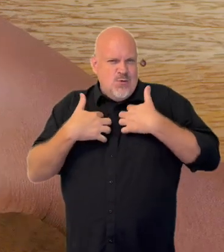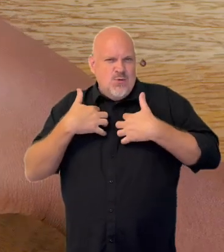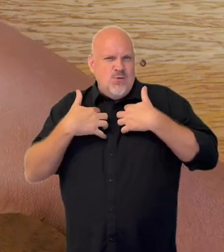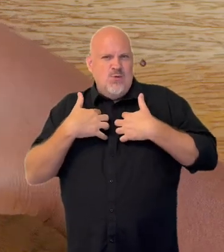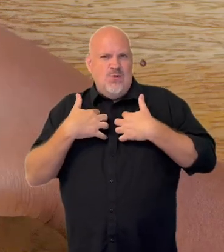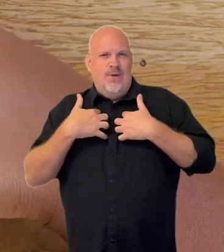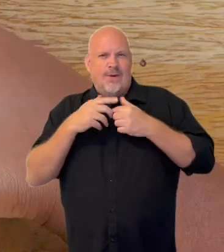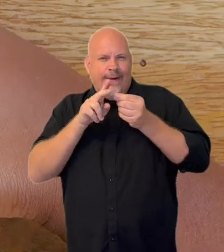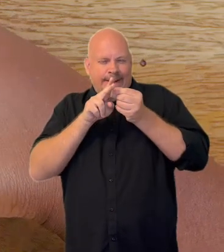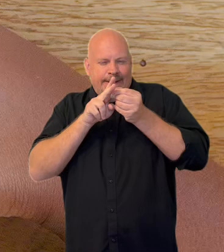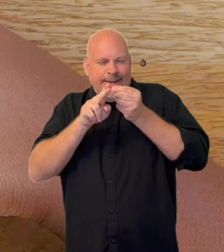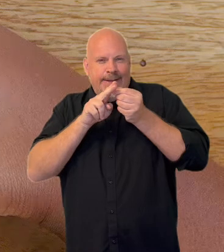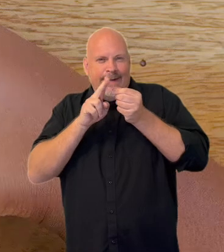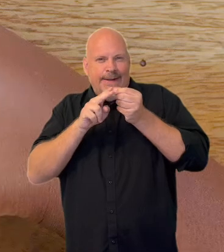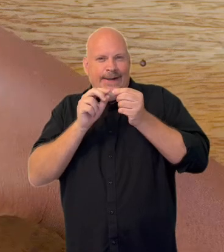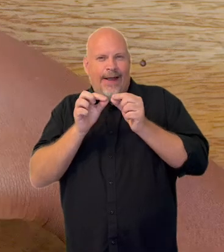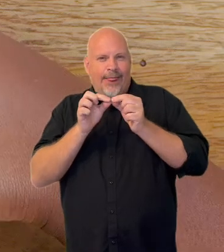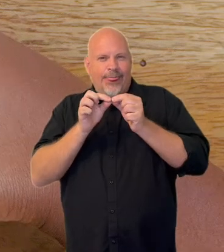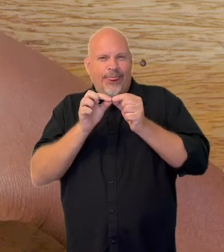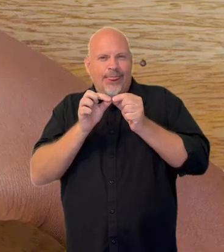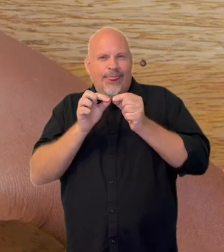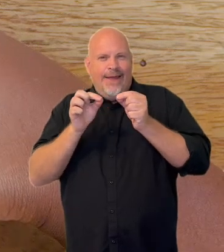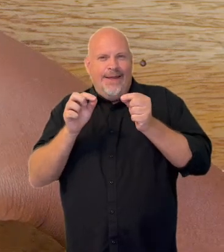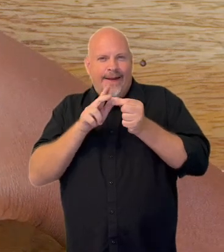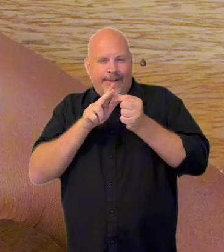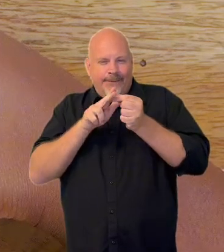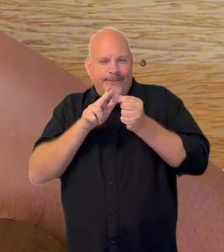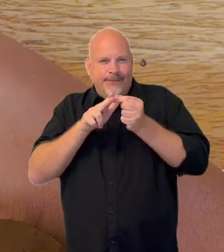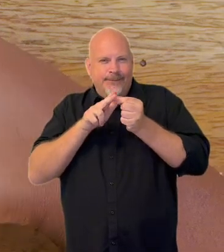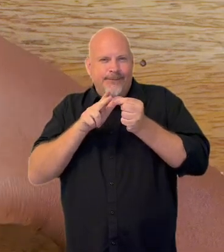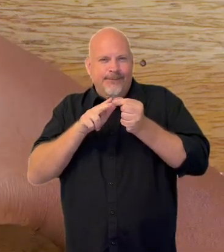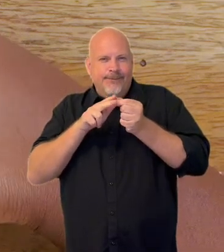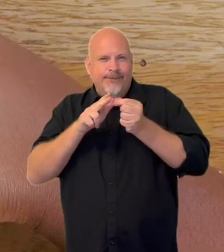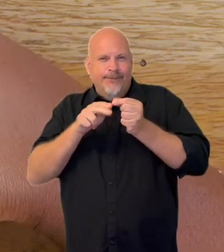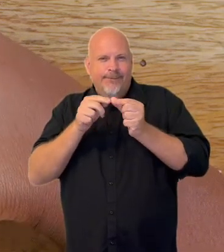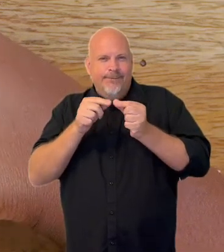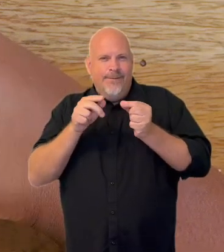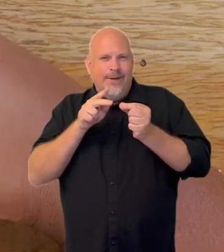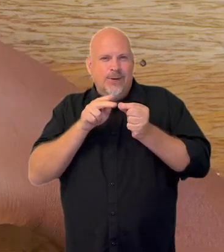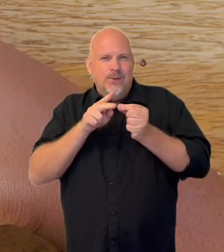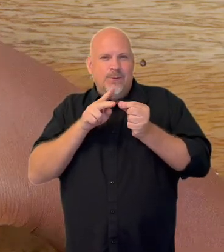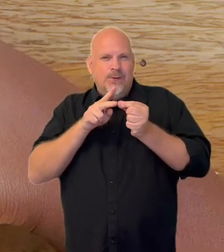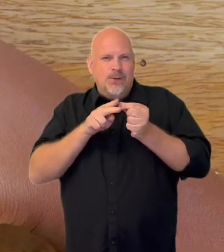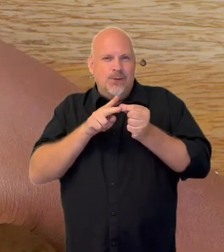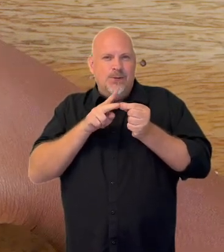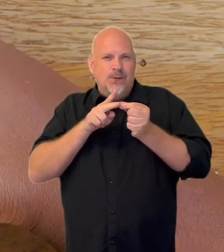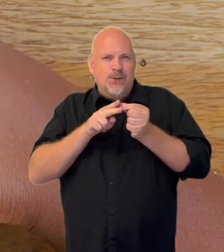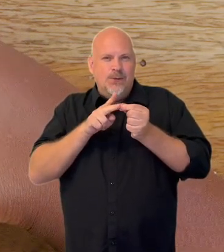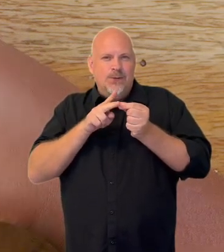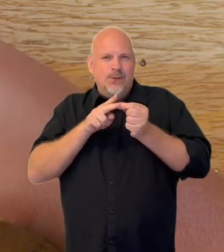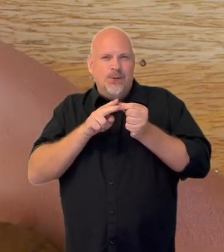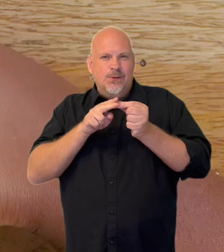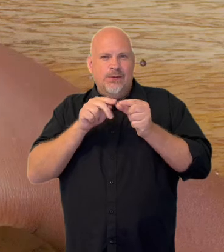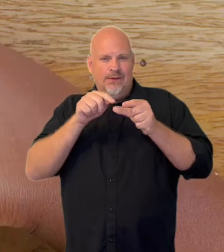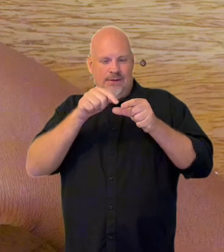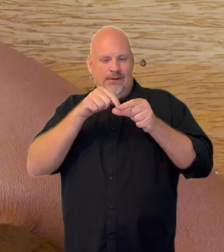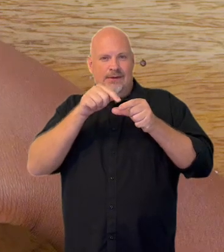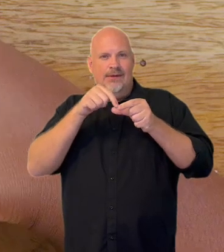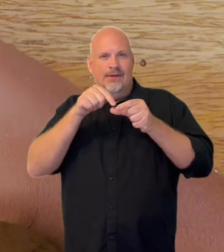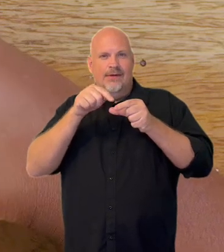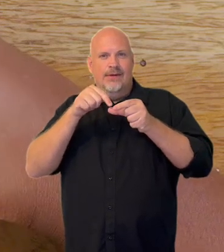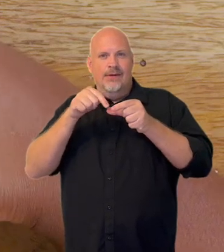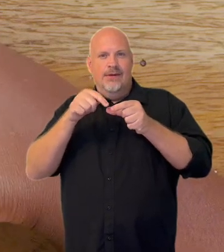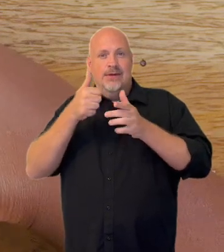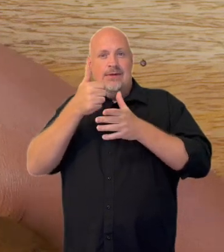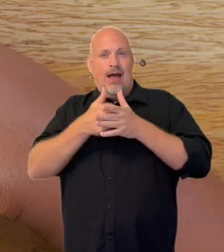all the way along, starting on your orange end side. And these will all come together at the